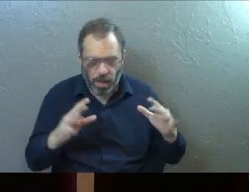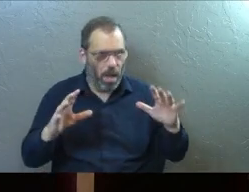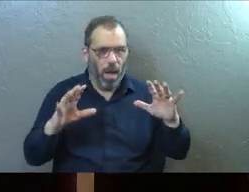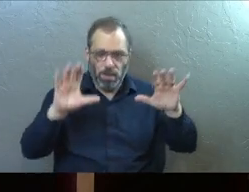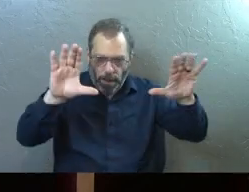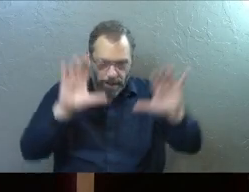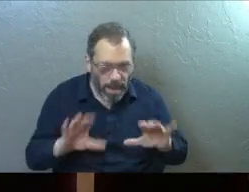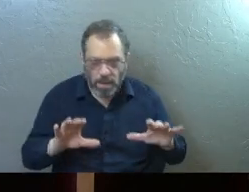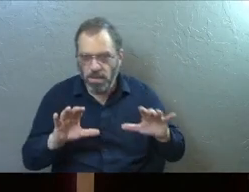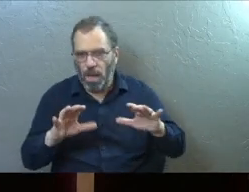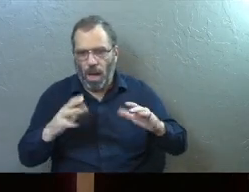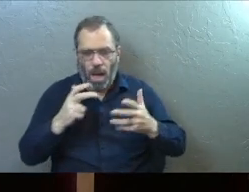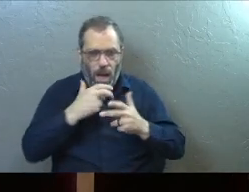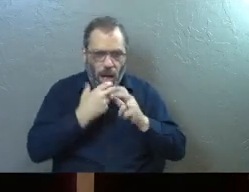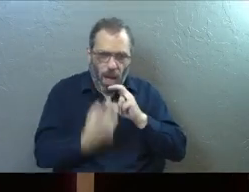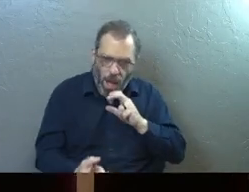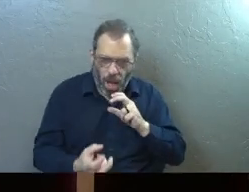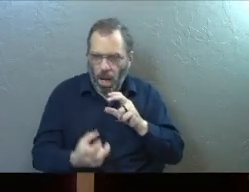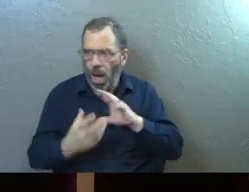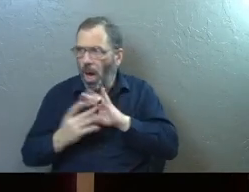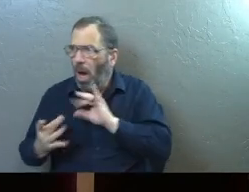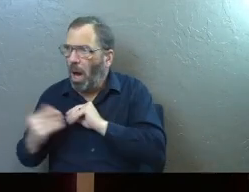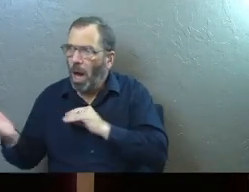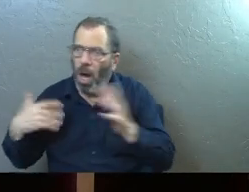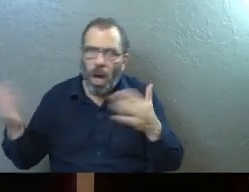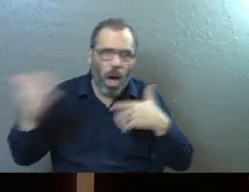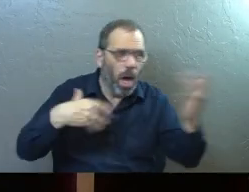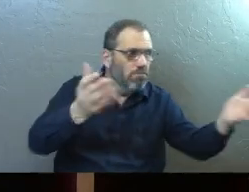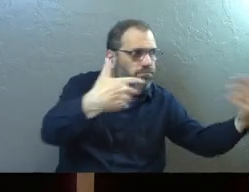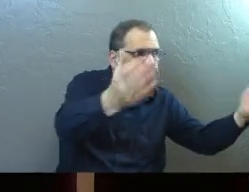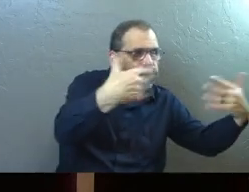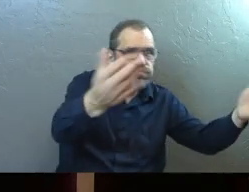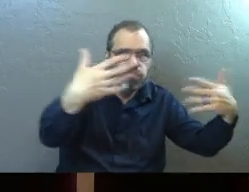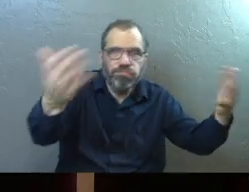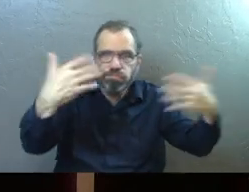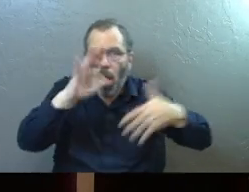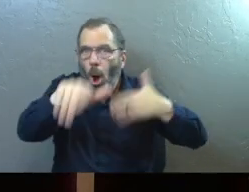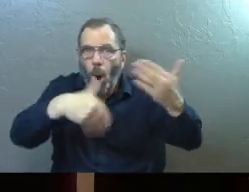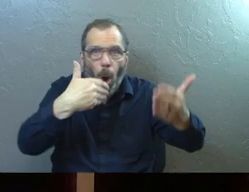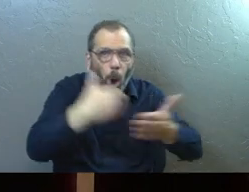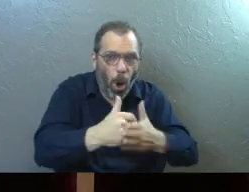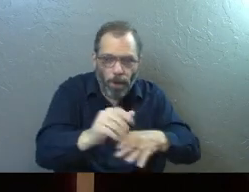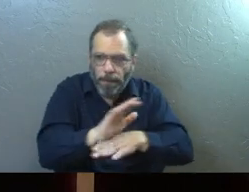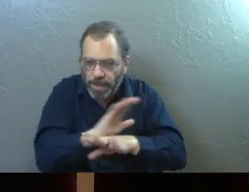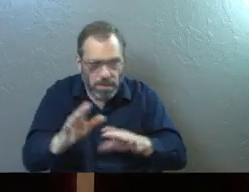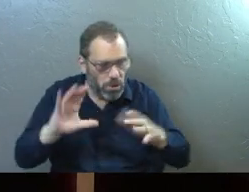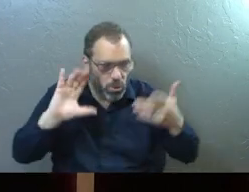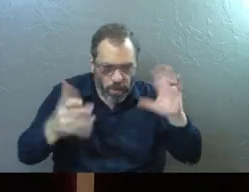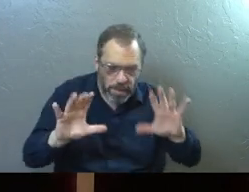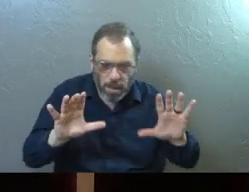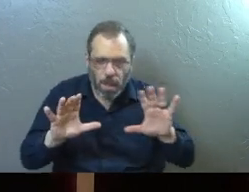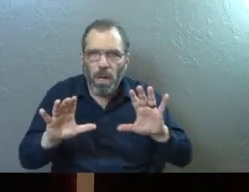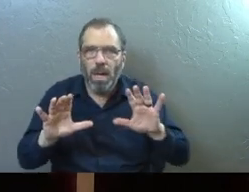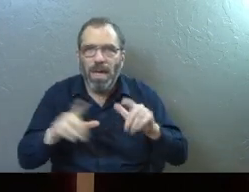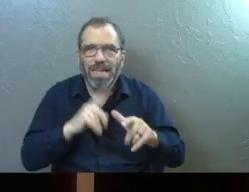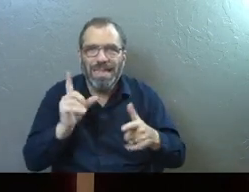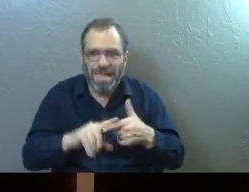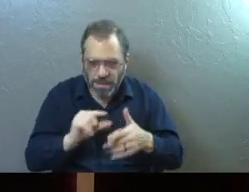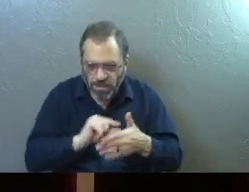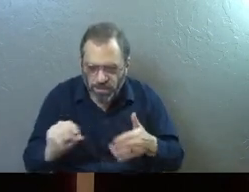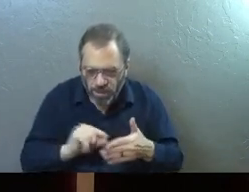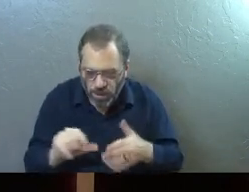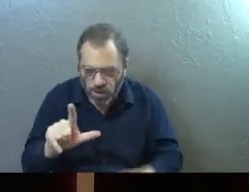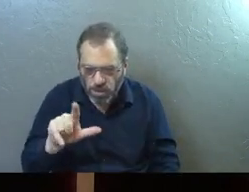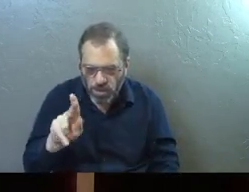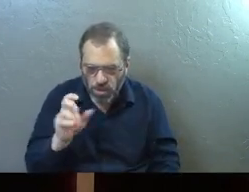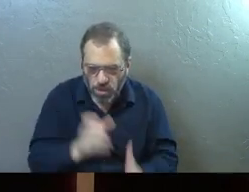this is amazing. They're astonished. They start telling everybody all over the place that like all of this busyness and craziness is happening. And you get this verse